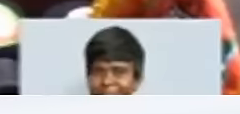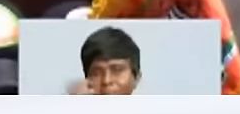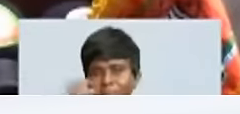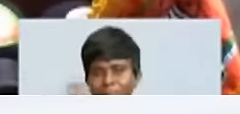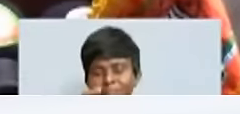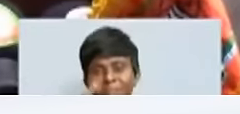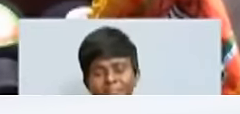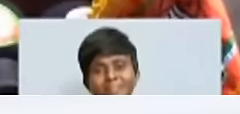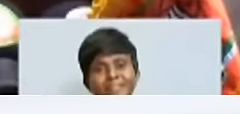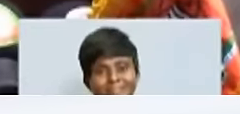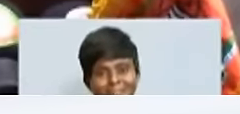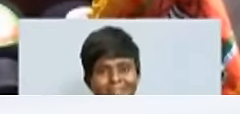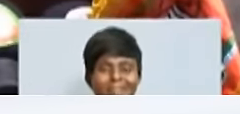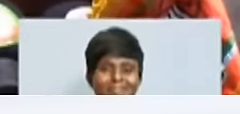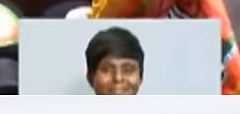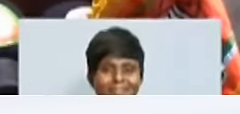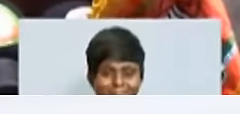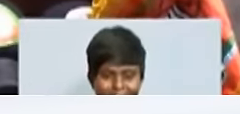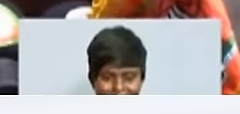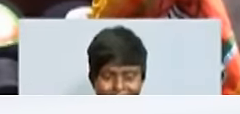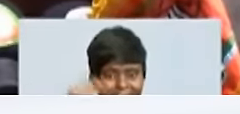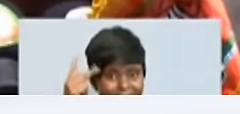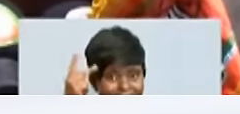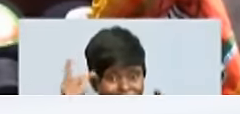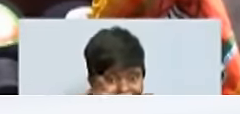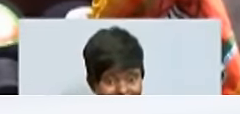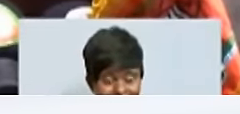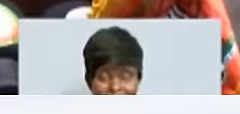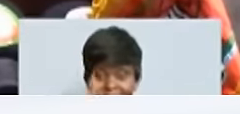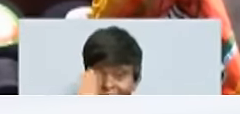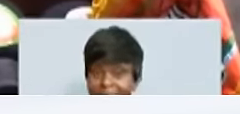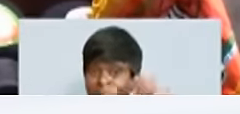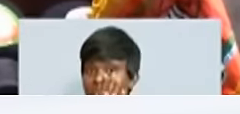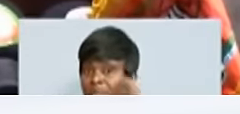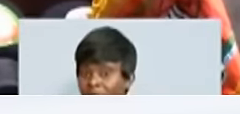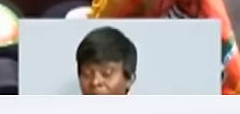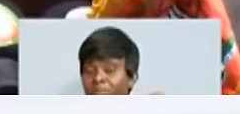be. There's more political space now than ever before.